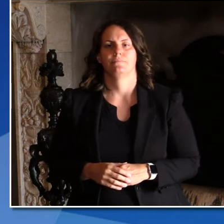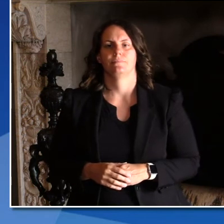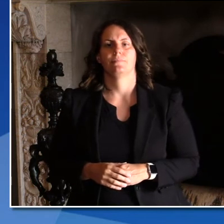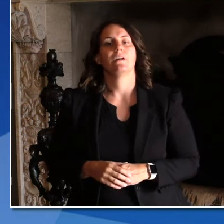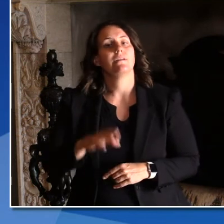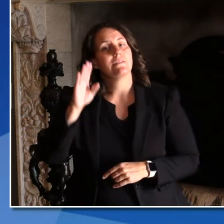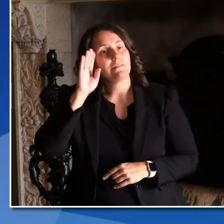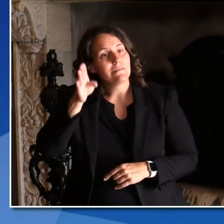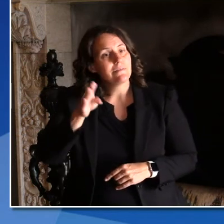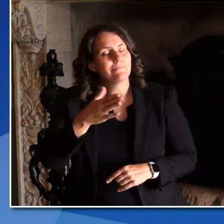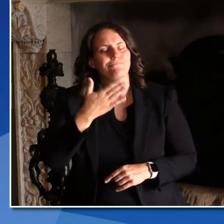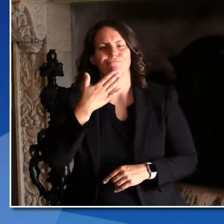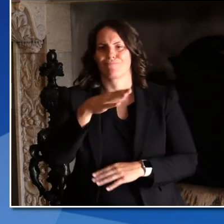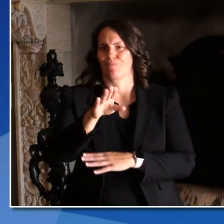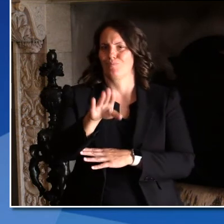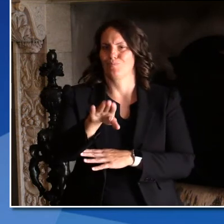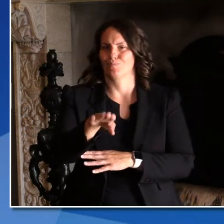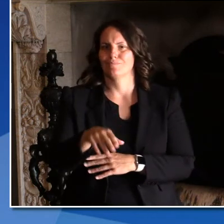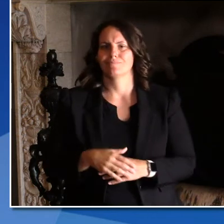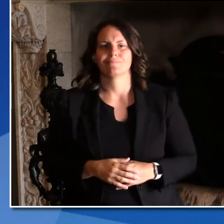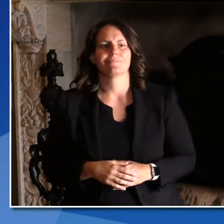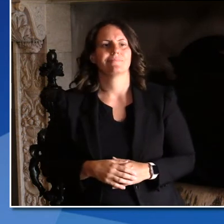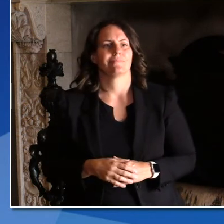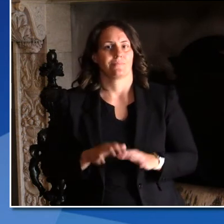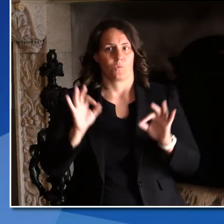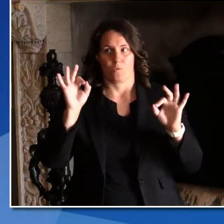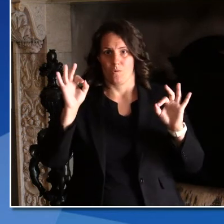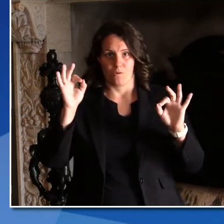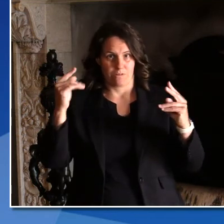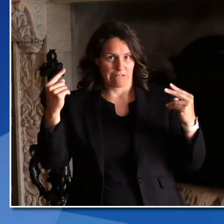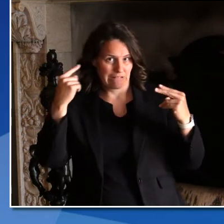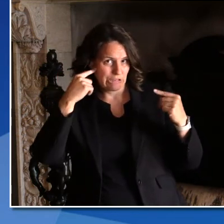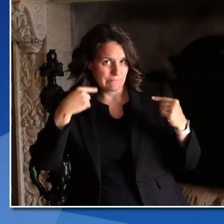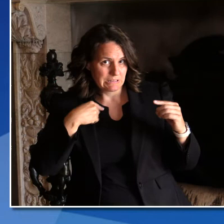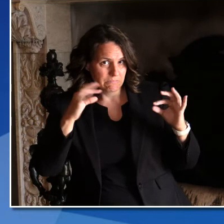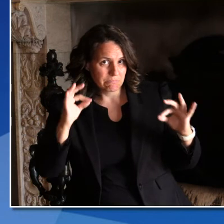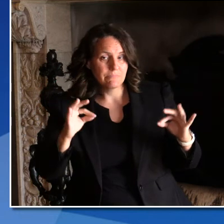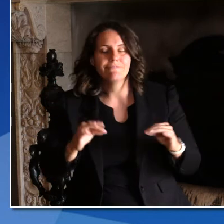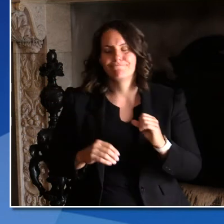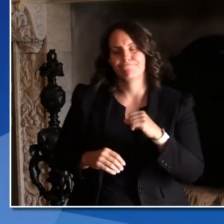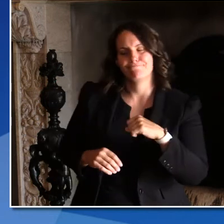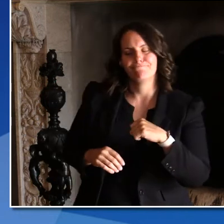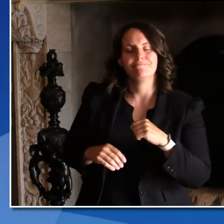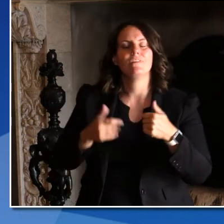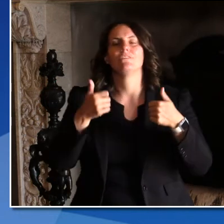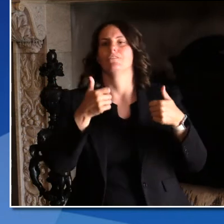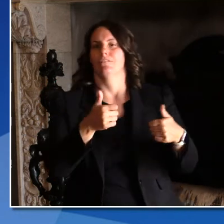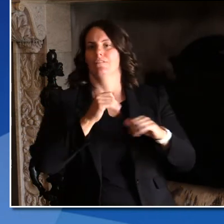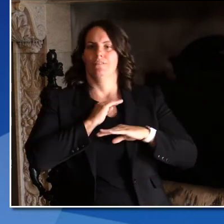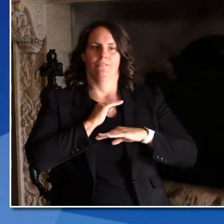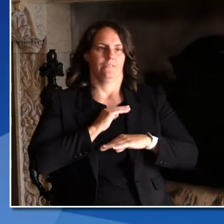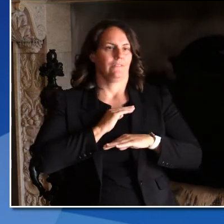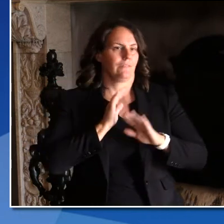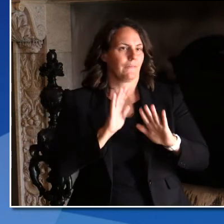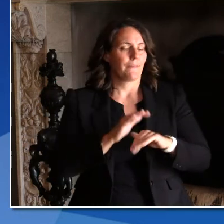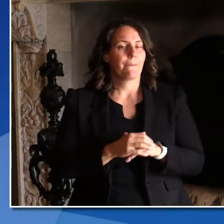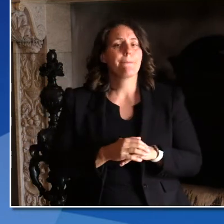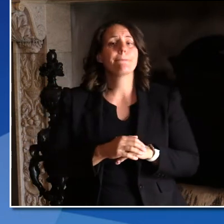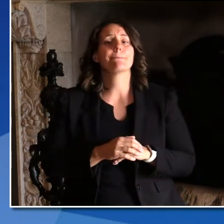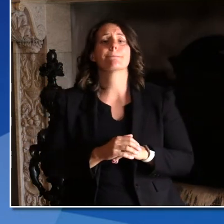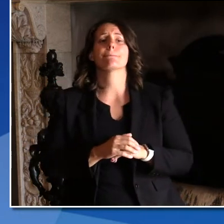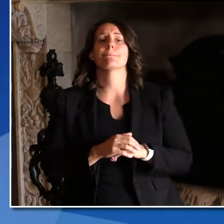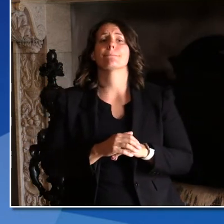Hi, good afternoon. Hopefully you all can hear me okay. We can, thank you. My question is testing